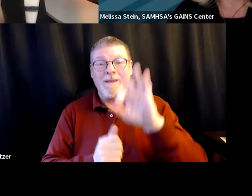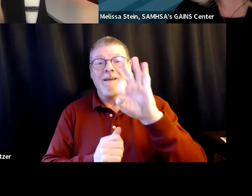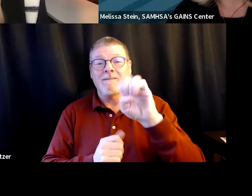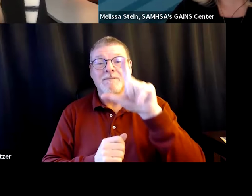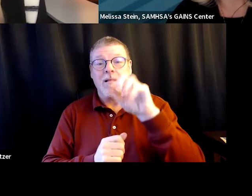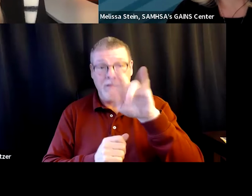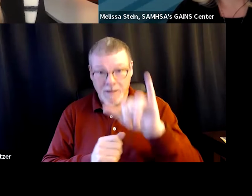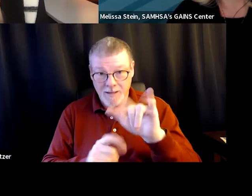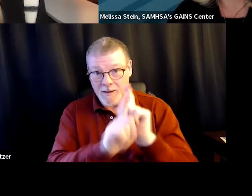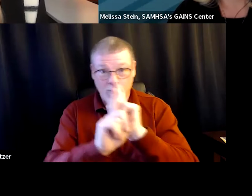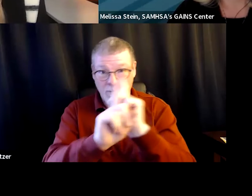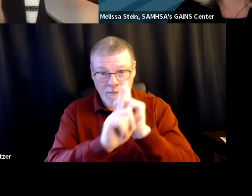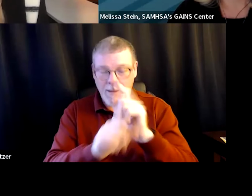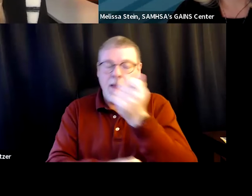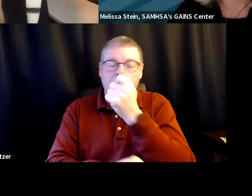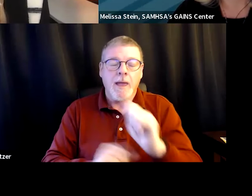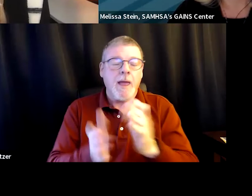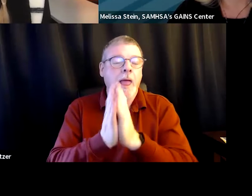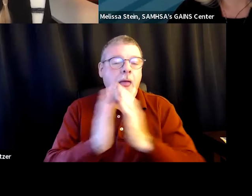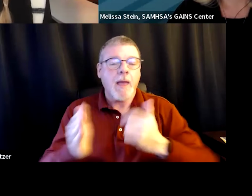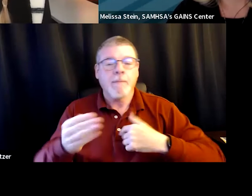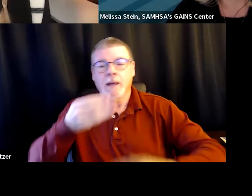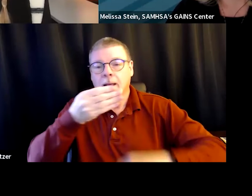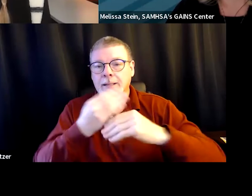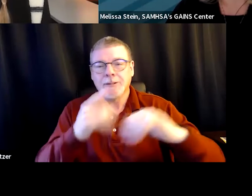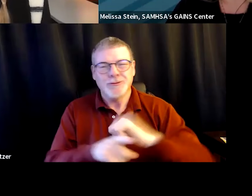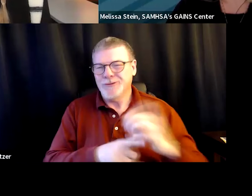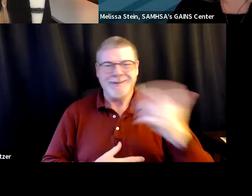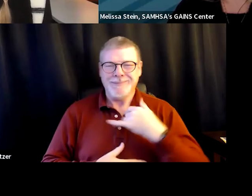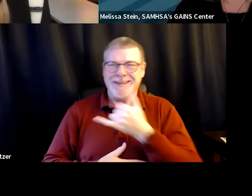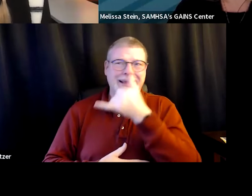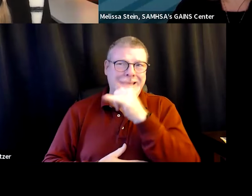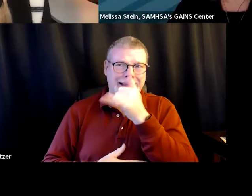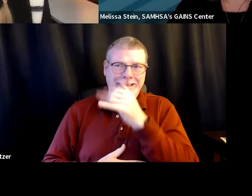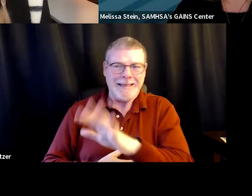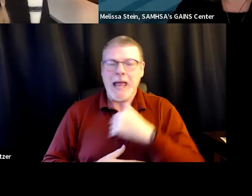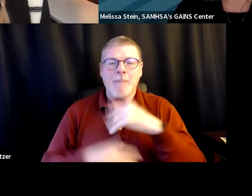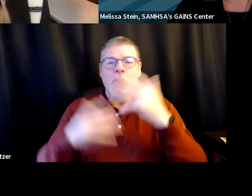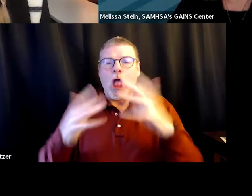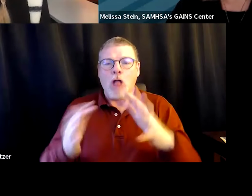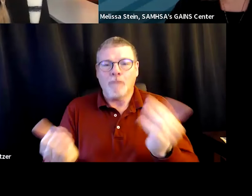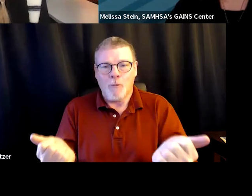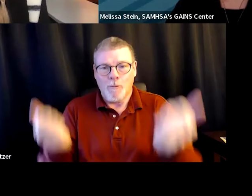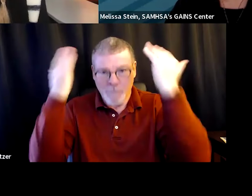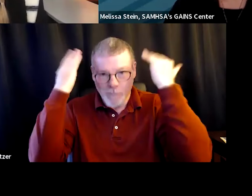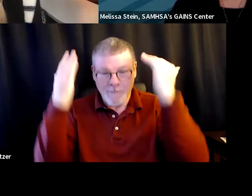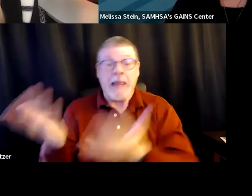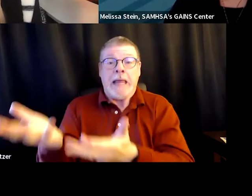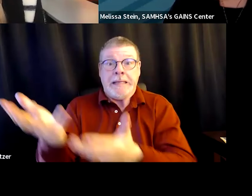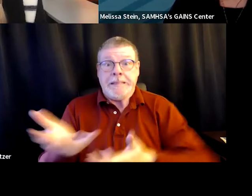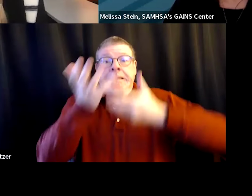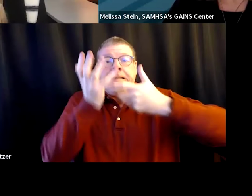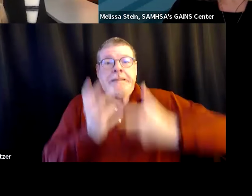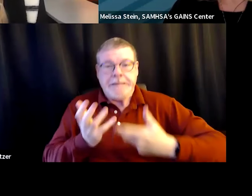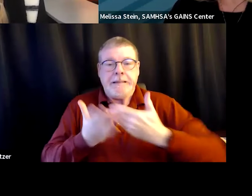and anyone asking me to do any additional training was like, are you kidding me? I'm already drowning and you just handed me a baby. And I